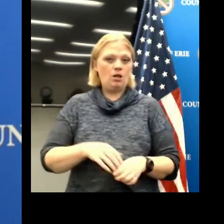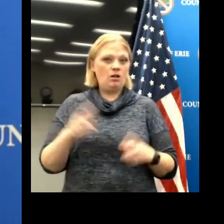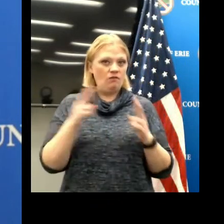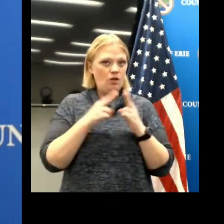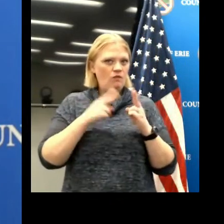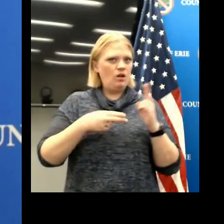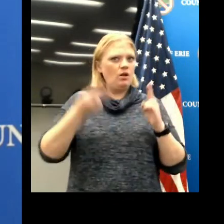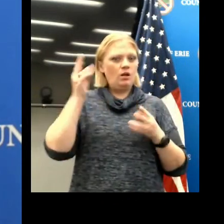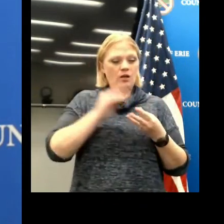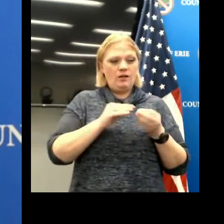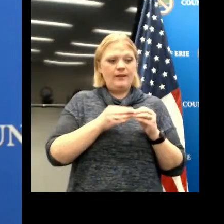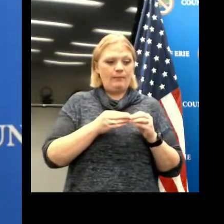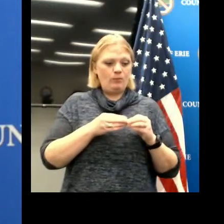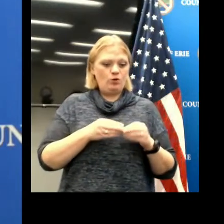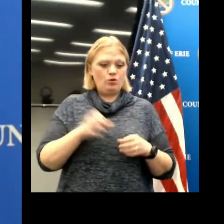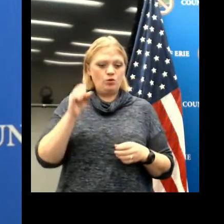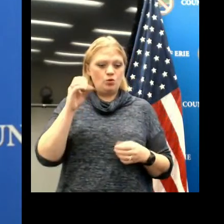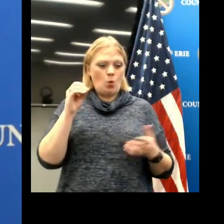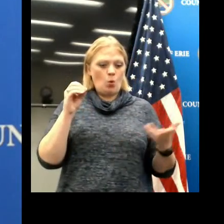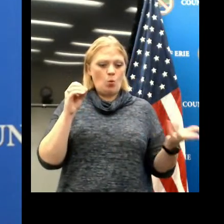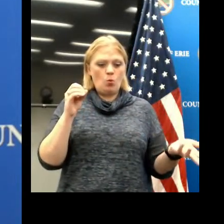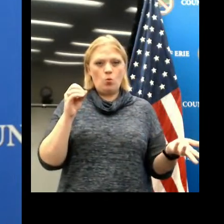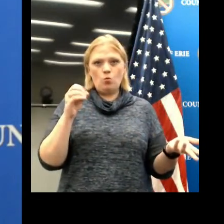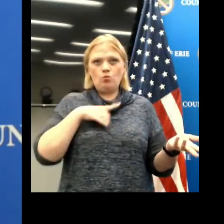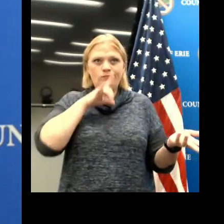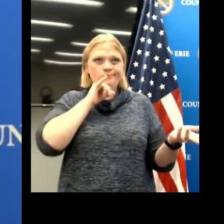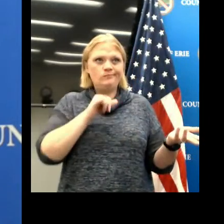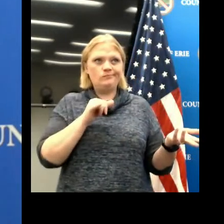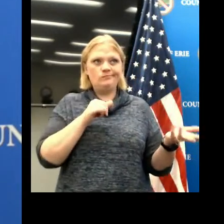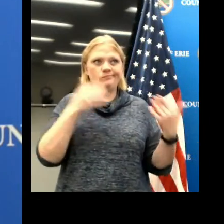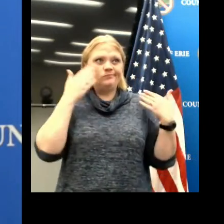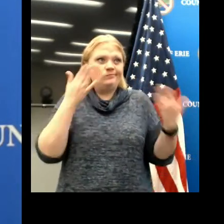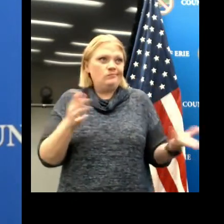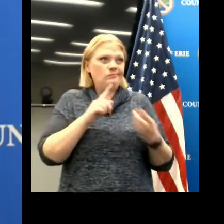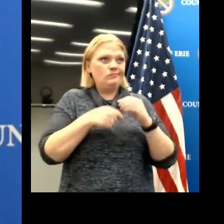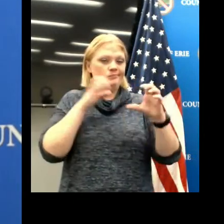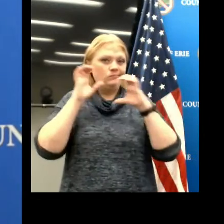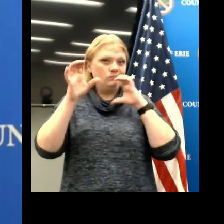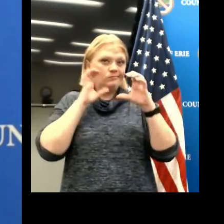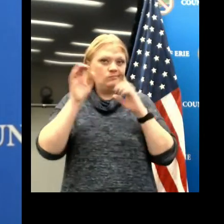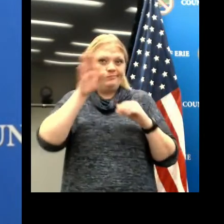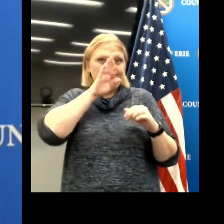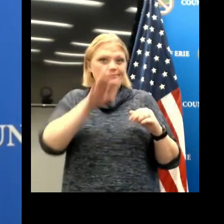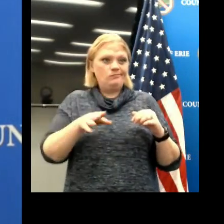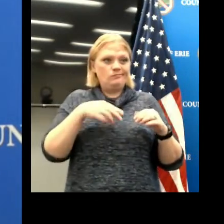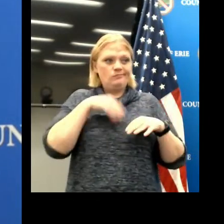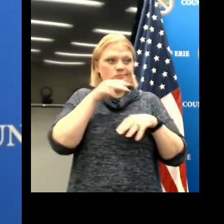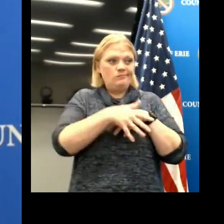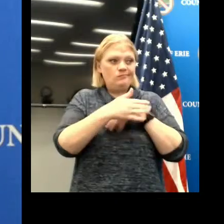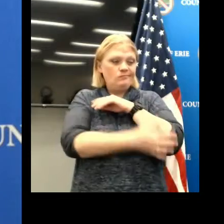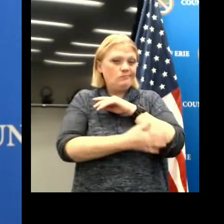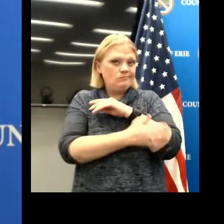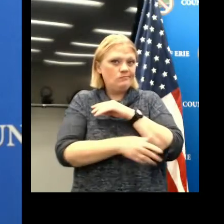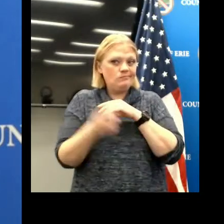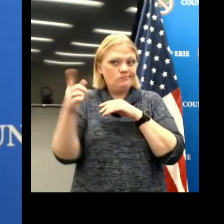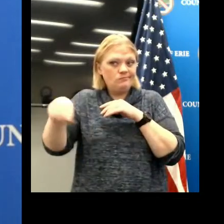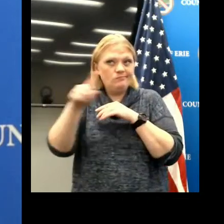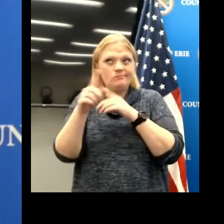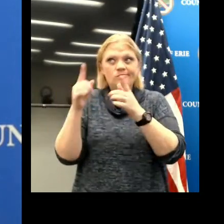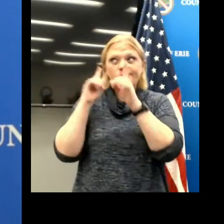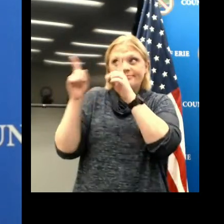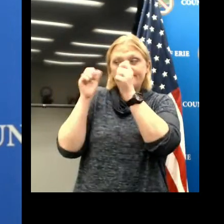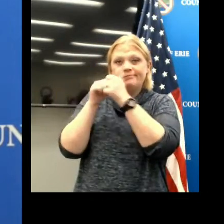high rates. So it's really, I don't know about the conversations directly that Niagara County is having with New York